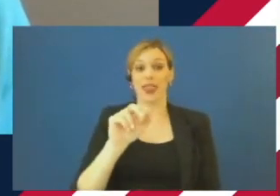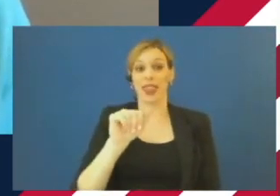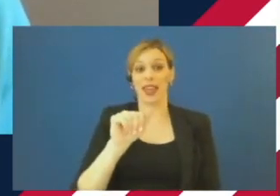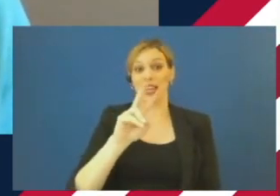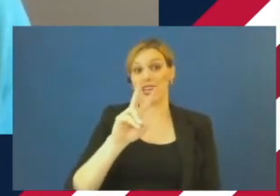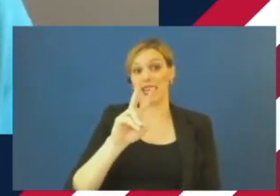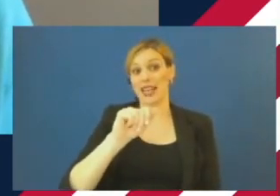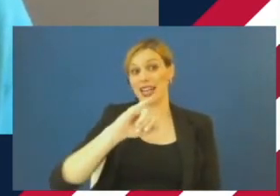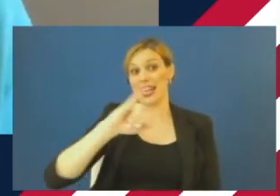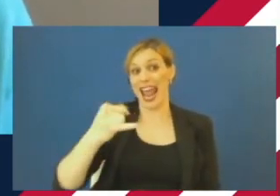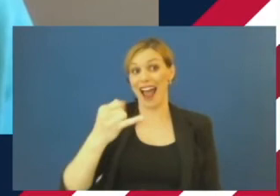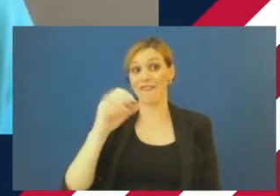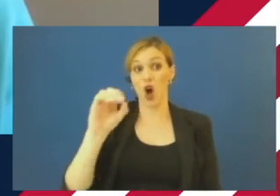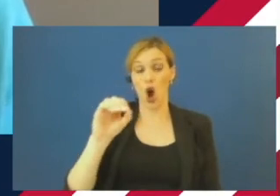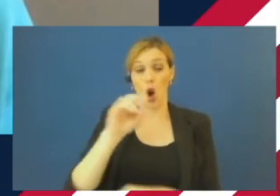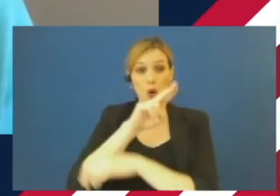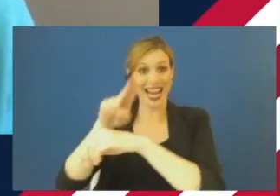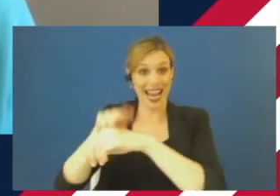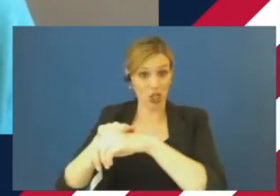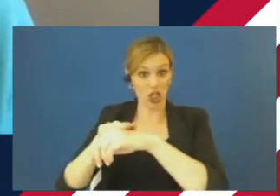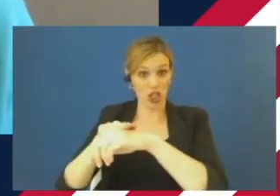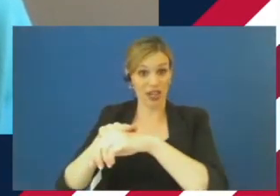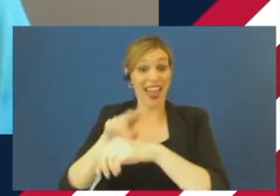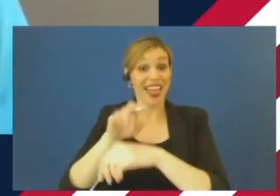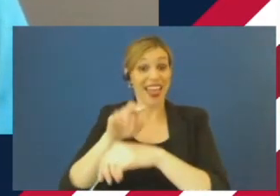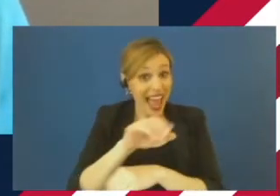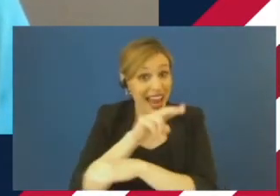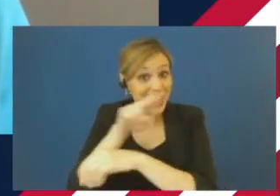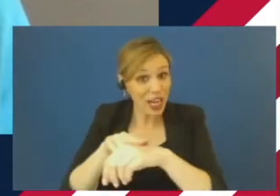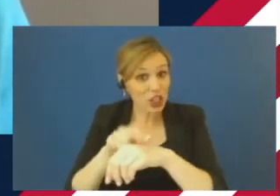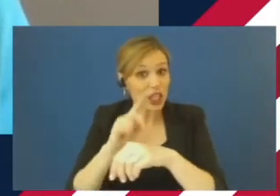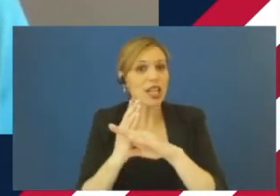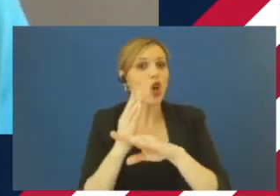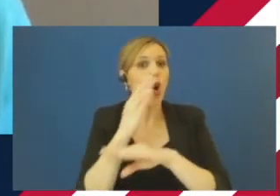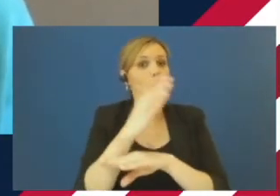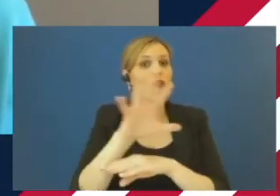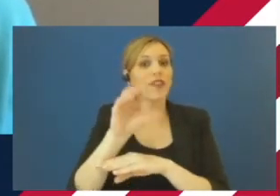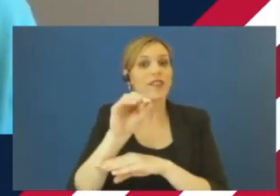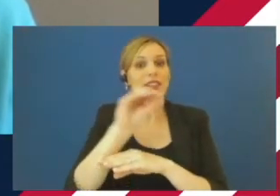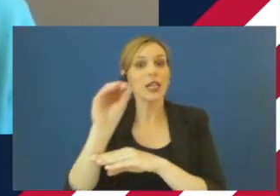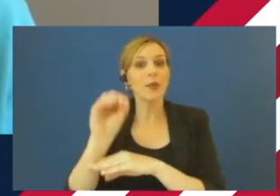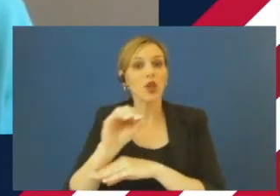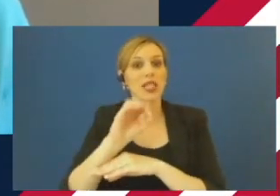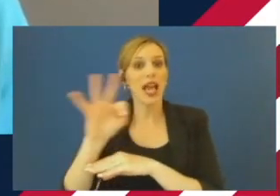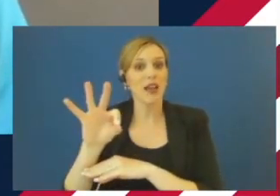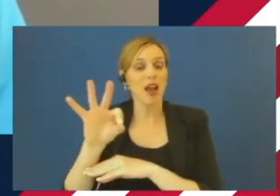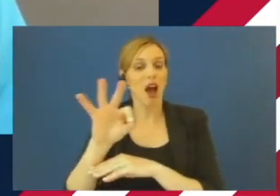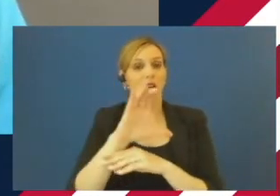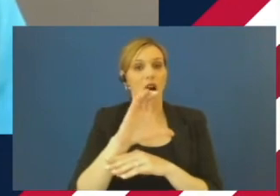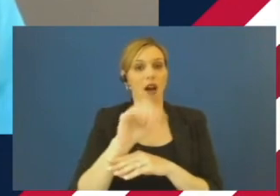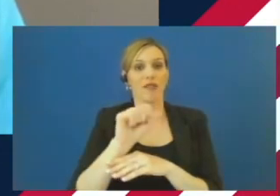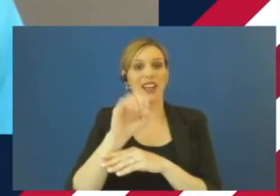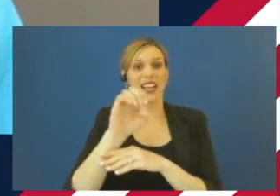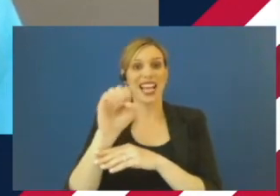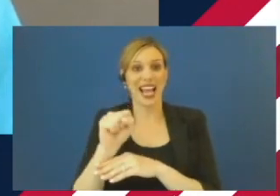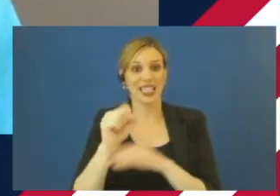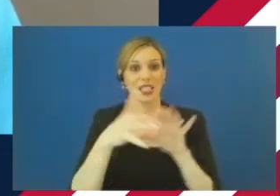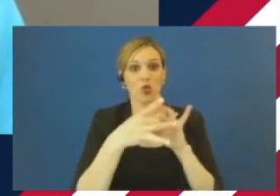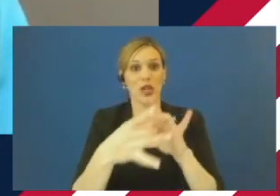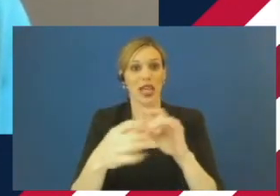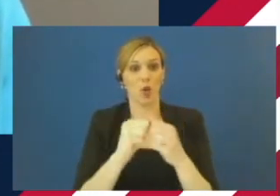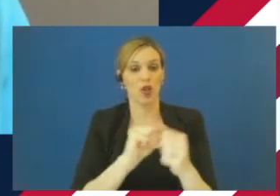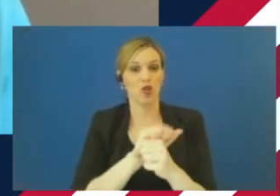COVID cases in our state, over 50%, when Native Americans are only 11% of the